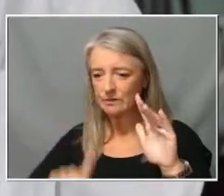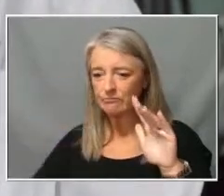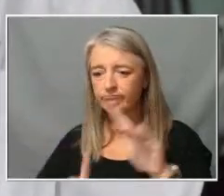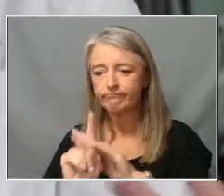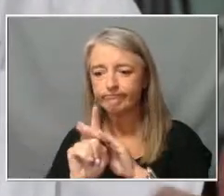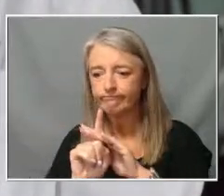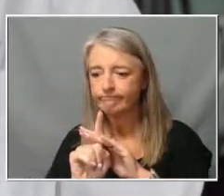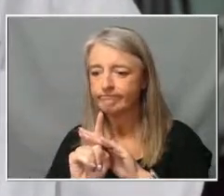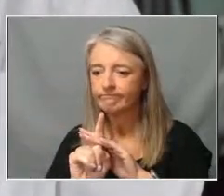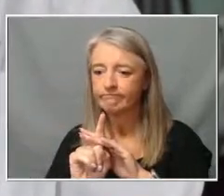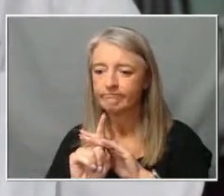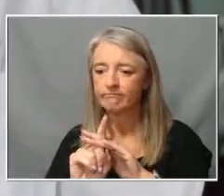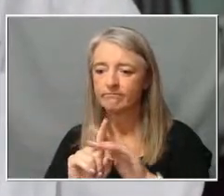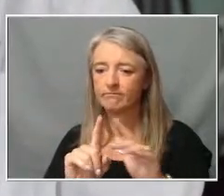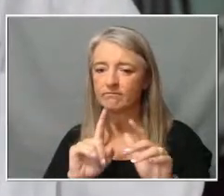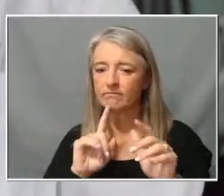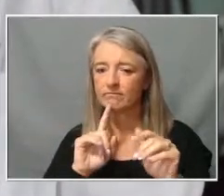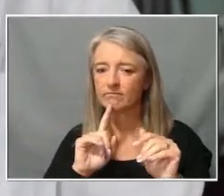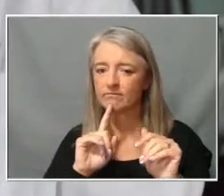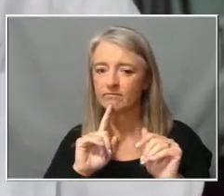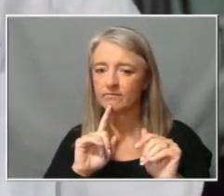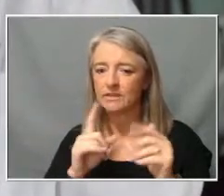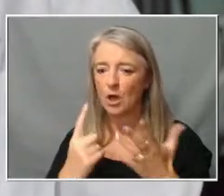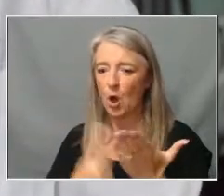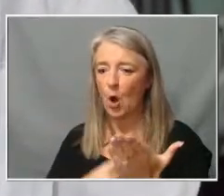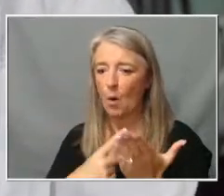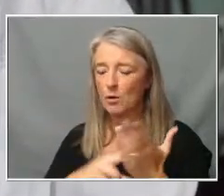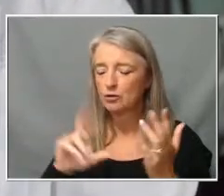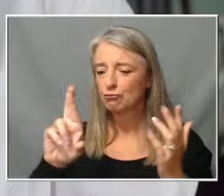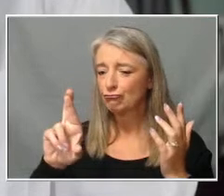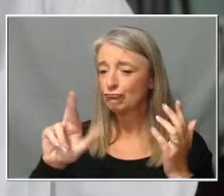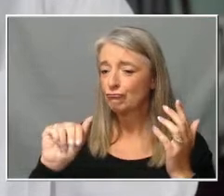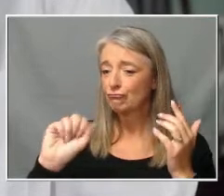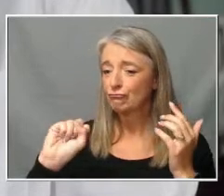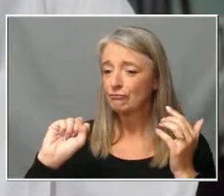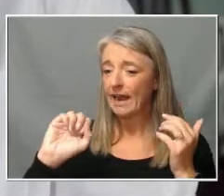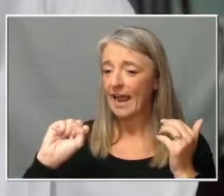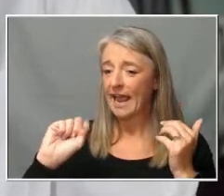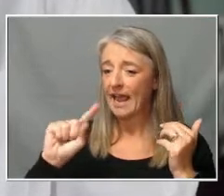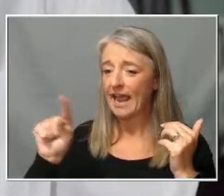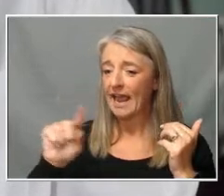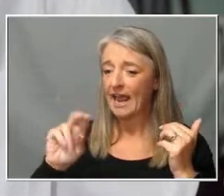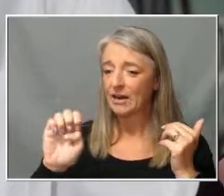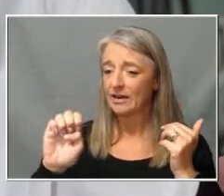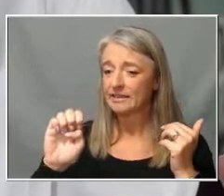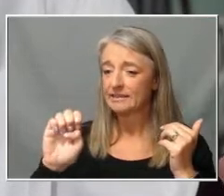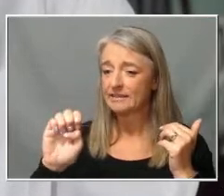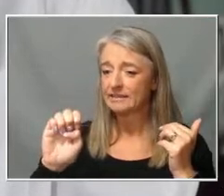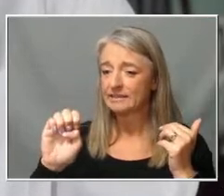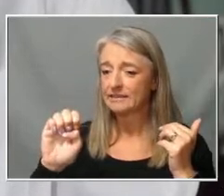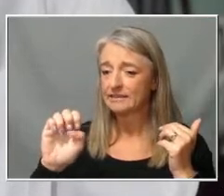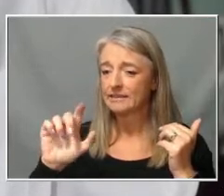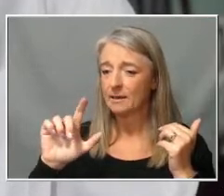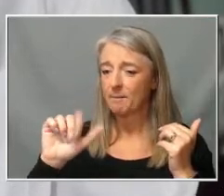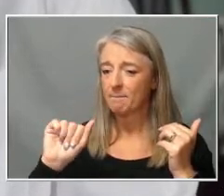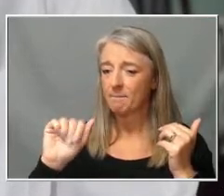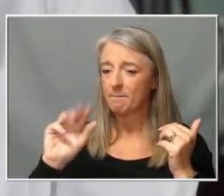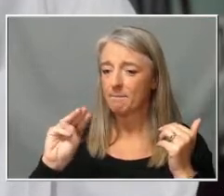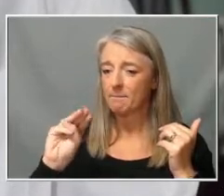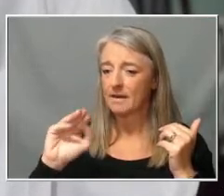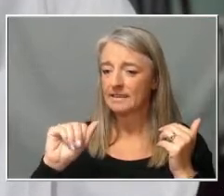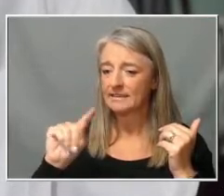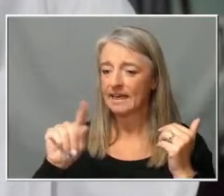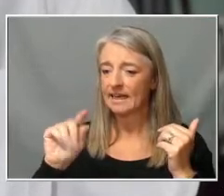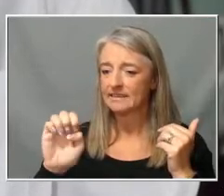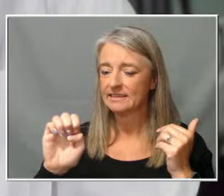was almost Radamacue razzmatazz. Okay. You can look up Radamacue. It's a drumming rudiment. Razzmatazz is a party. It didn't roll off the tongue